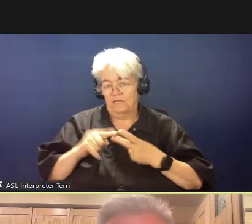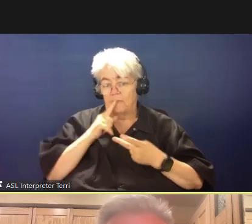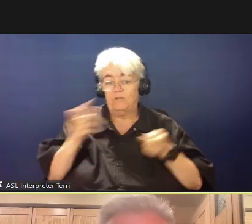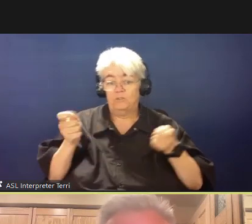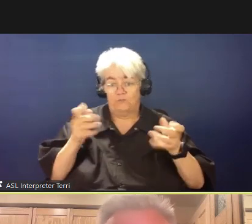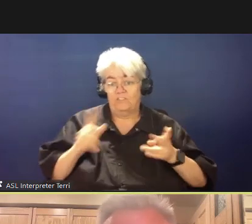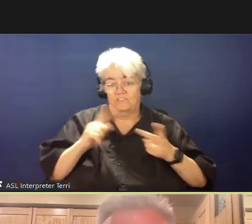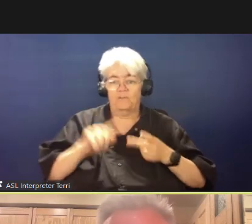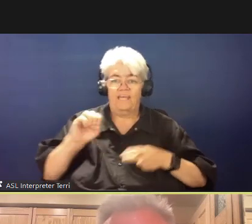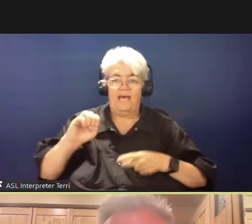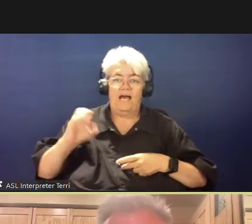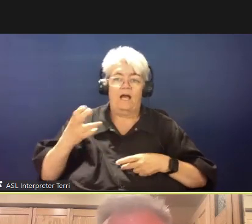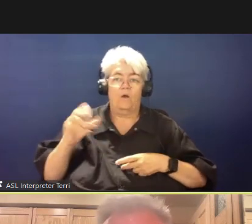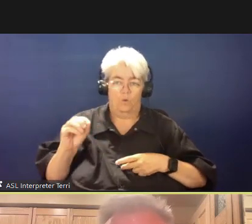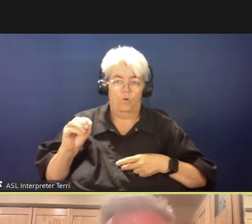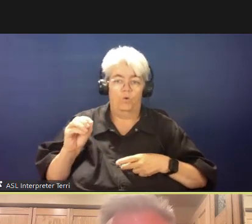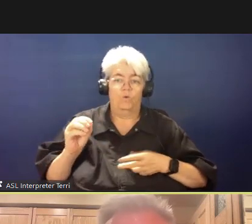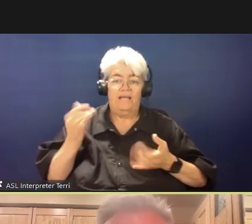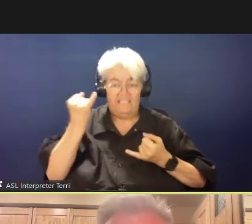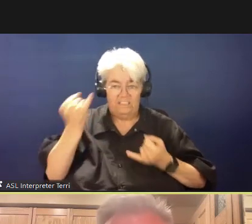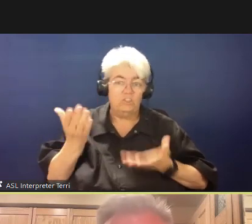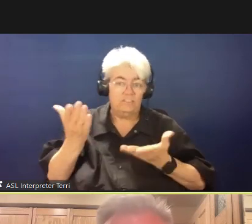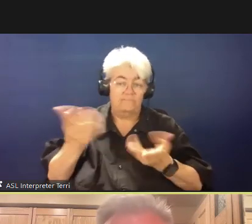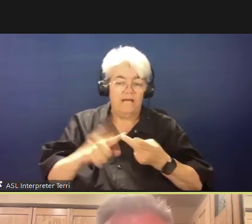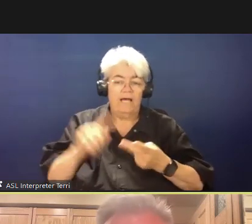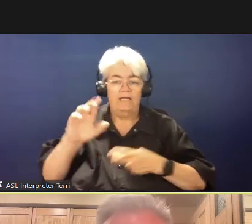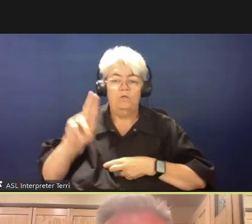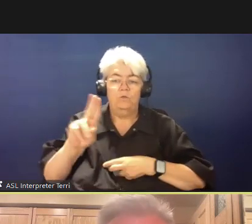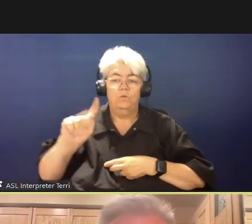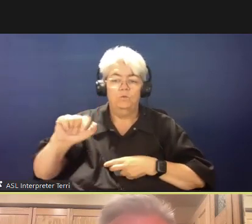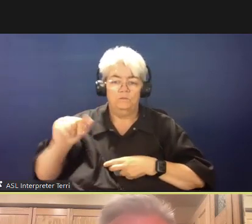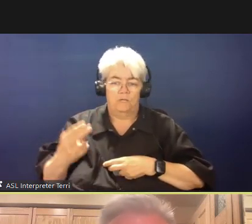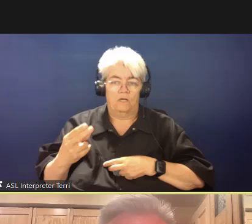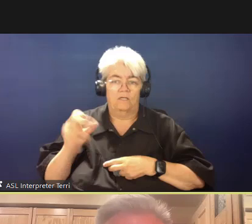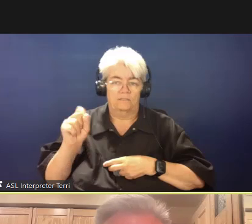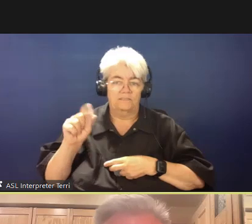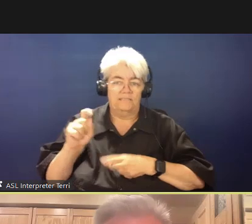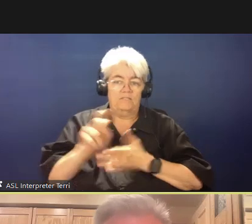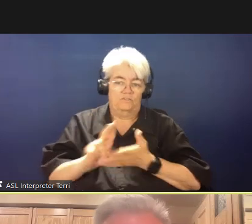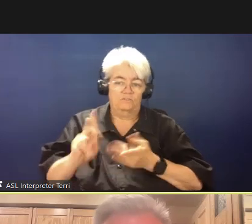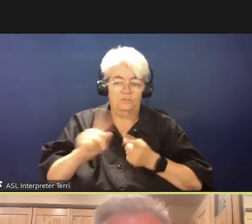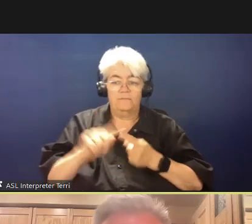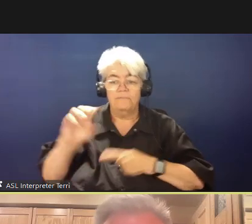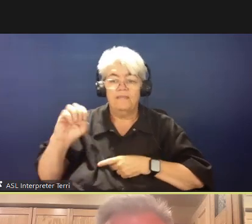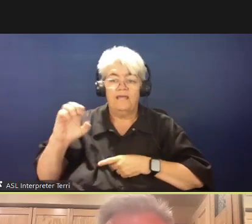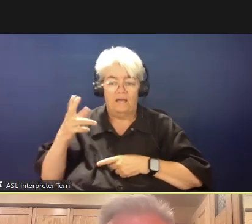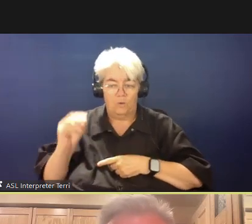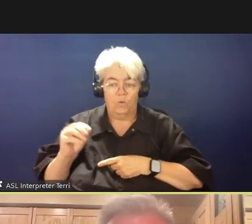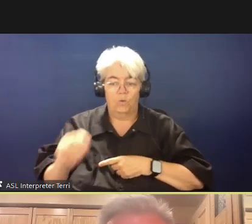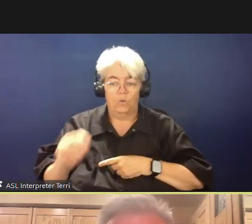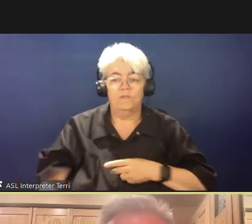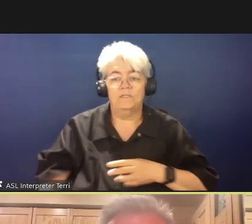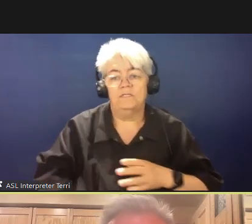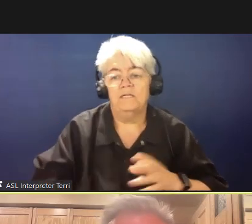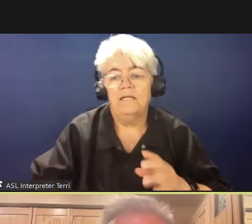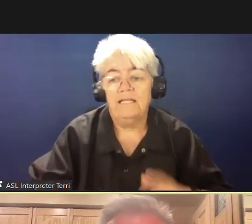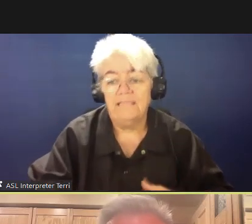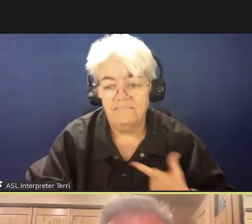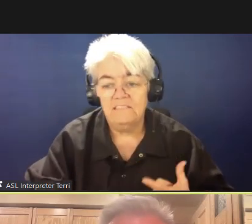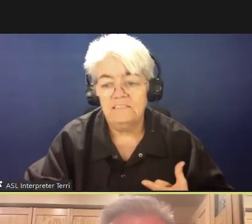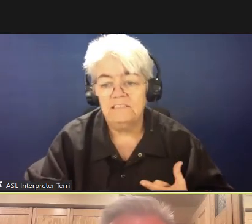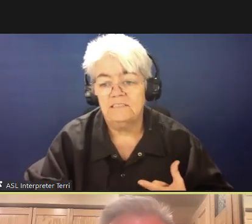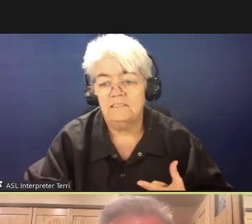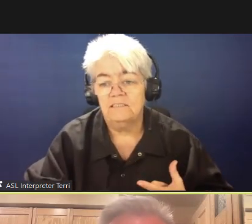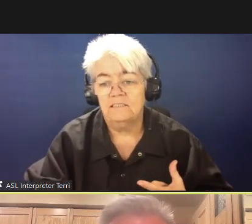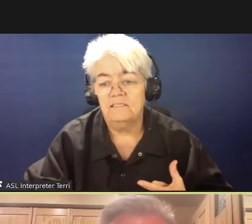ECHO Initiative at Utah State University. The ECHO initiative is housed within the National Center for